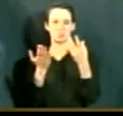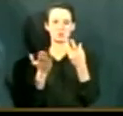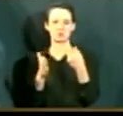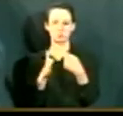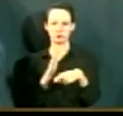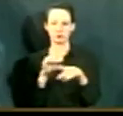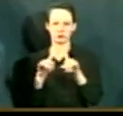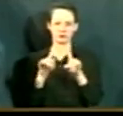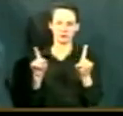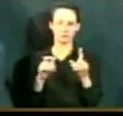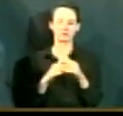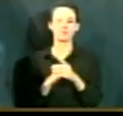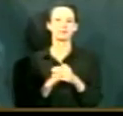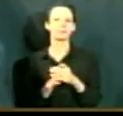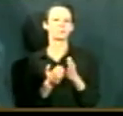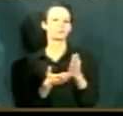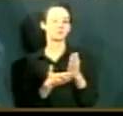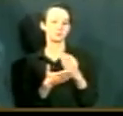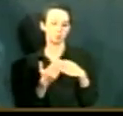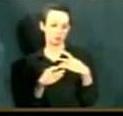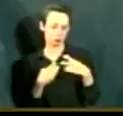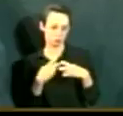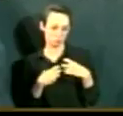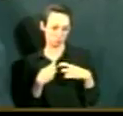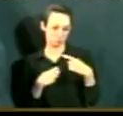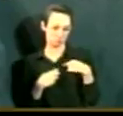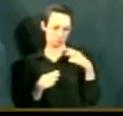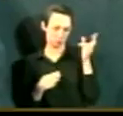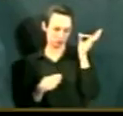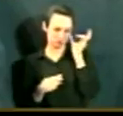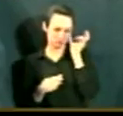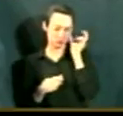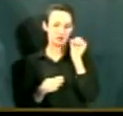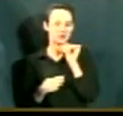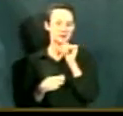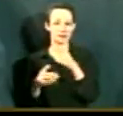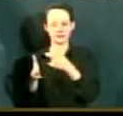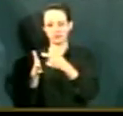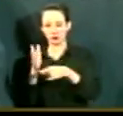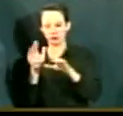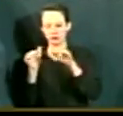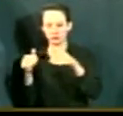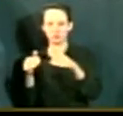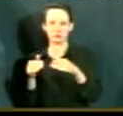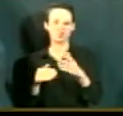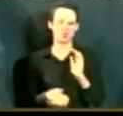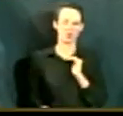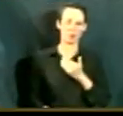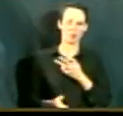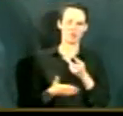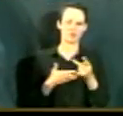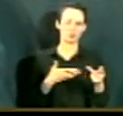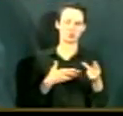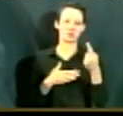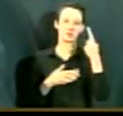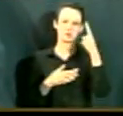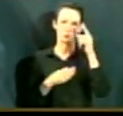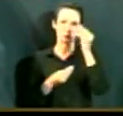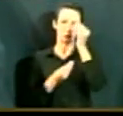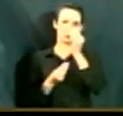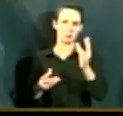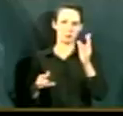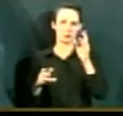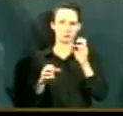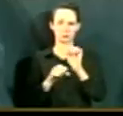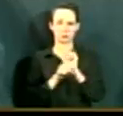Part of the problem that I'm hearing is not as much cost as it is our own failure to inform